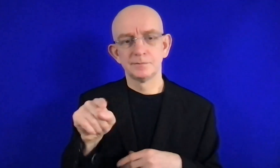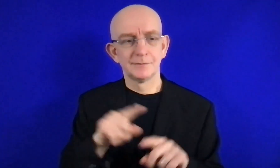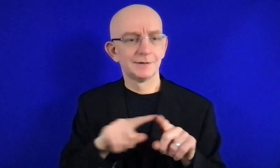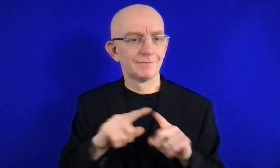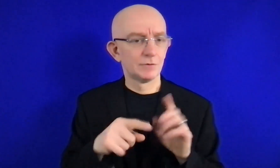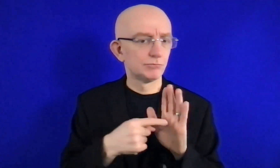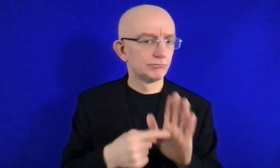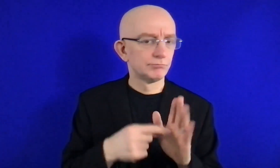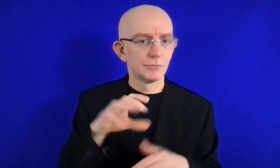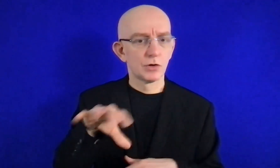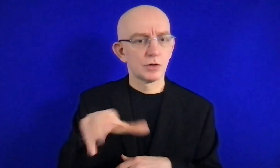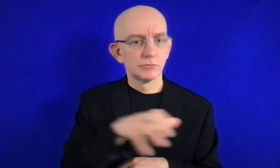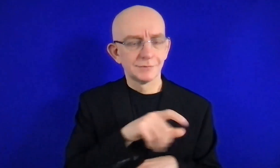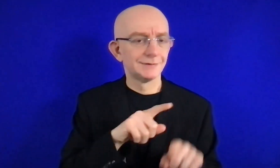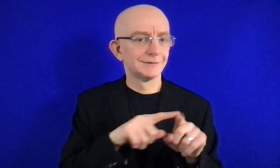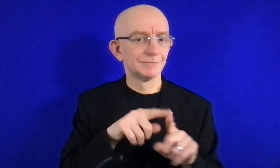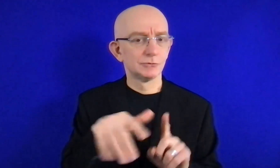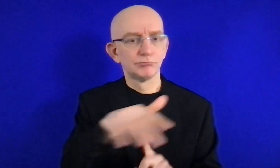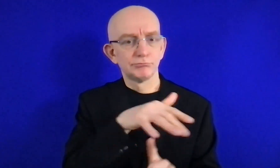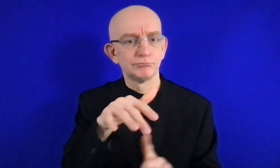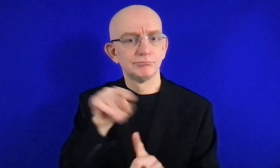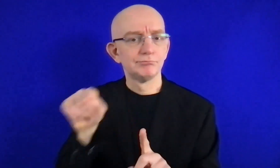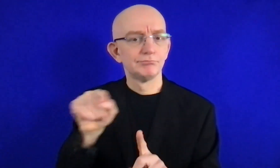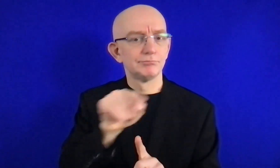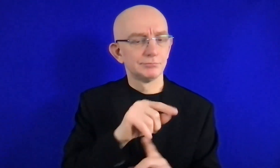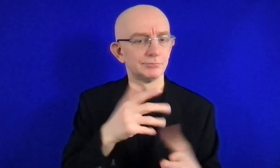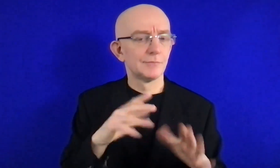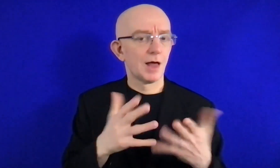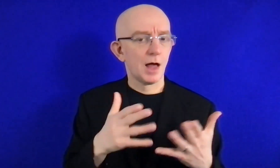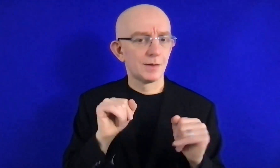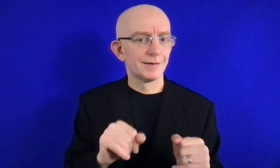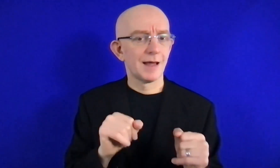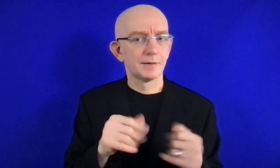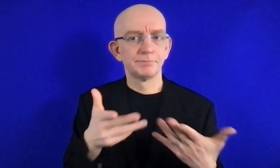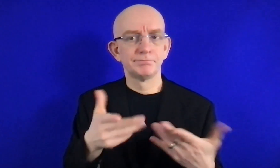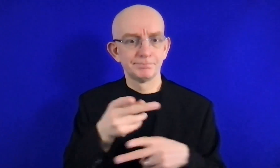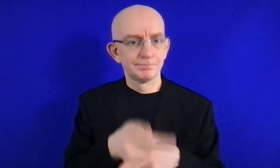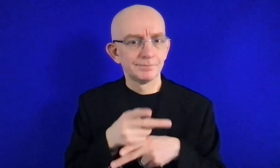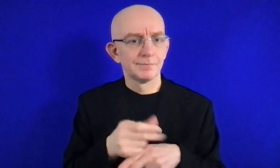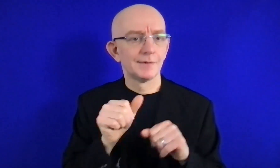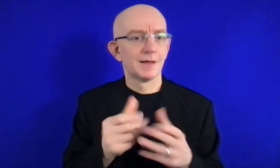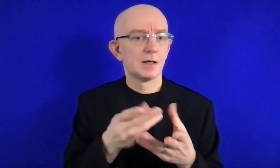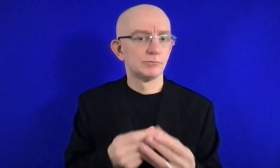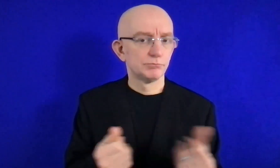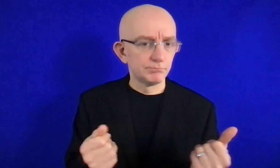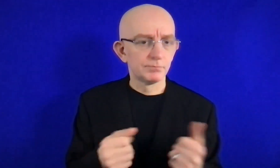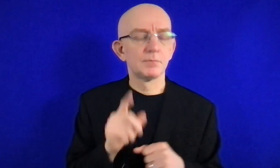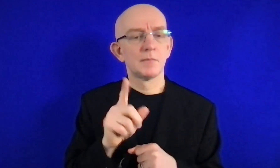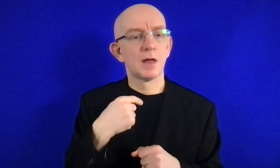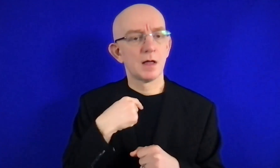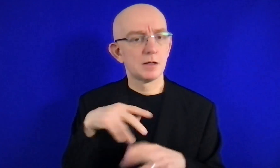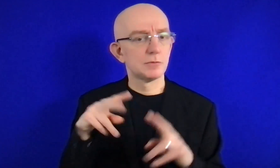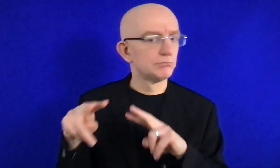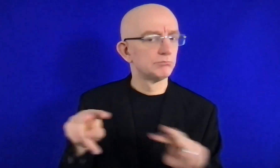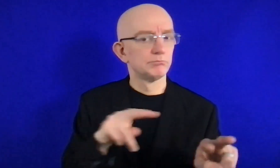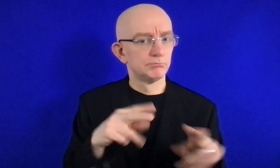strengthen care and support services. Obviously, the negative side of all of this that I think was very clearly highlighted, and the kind of